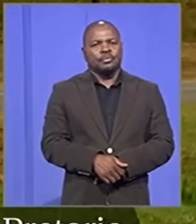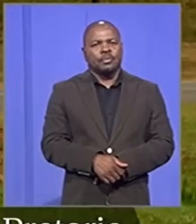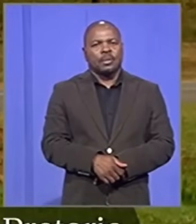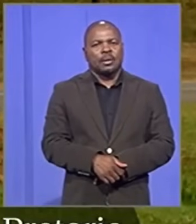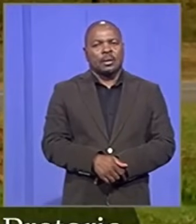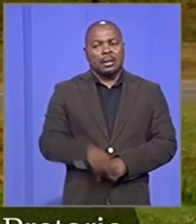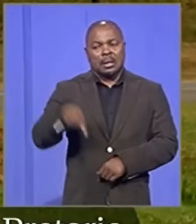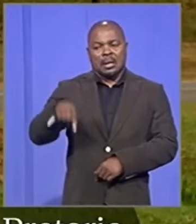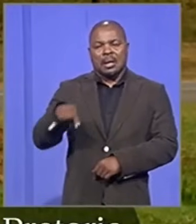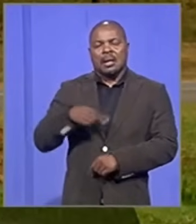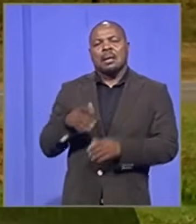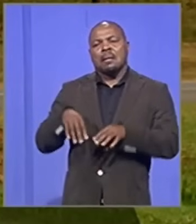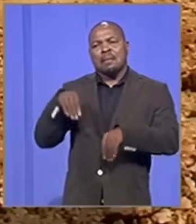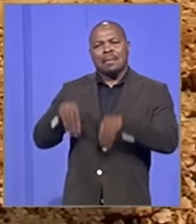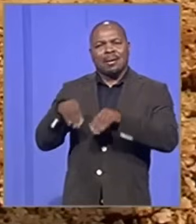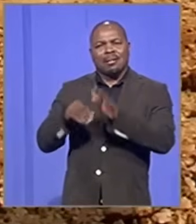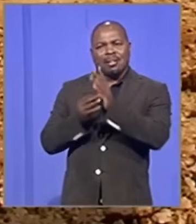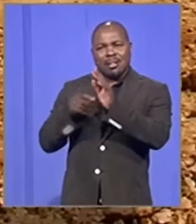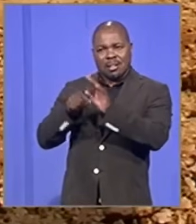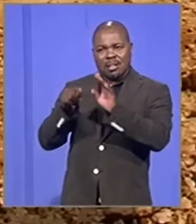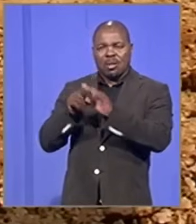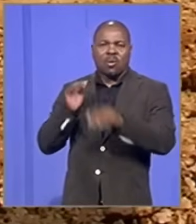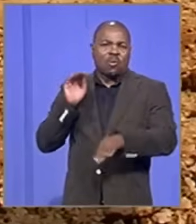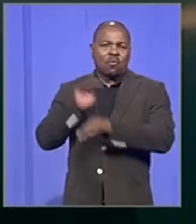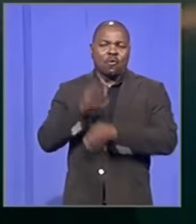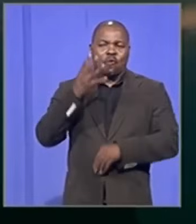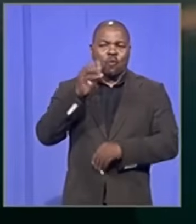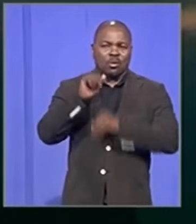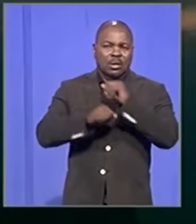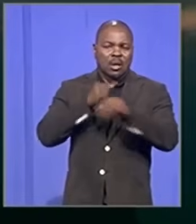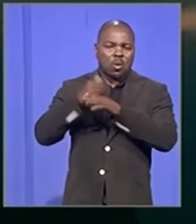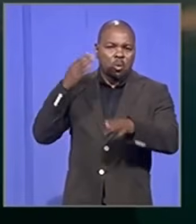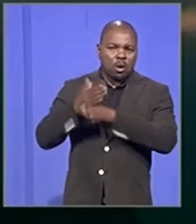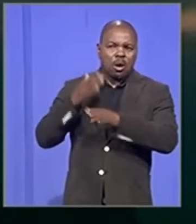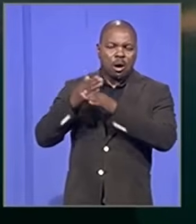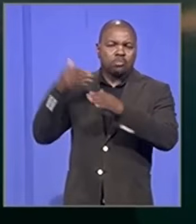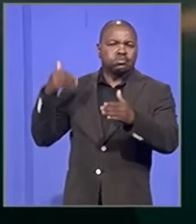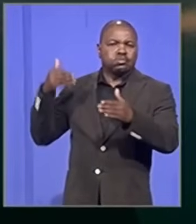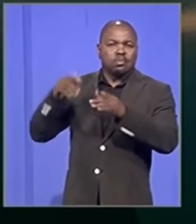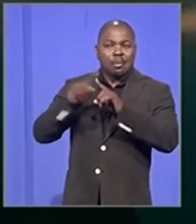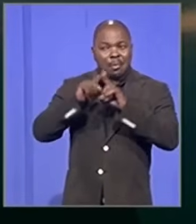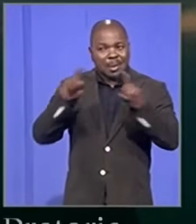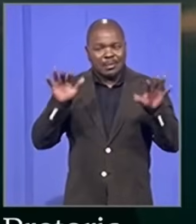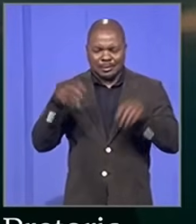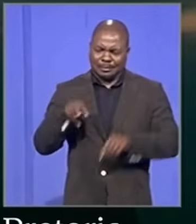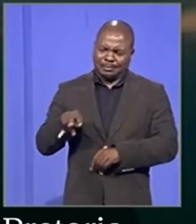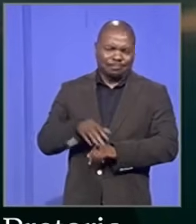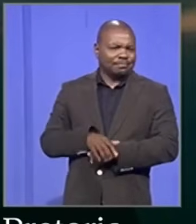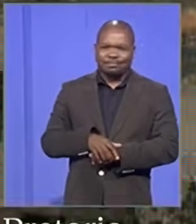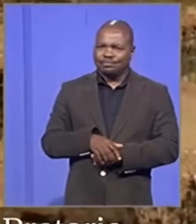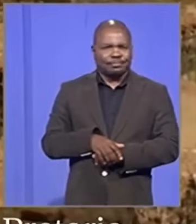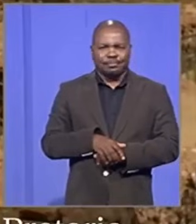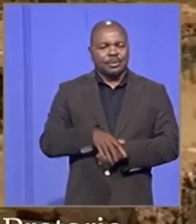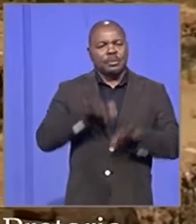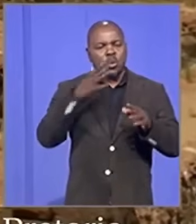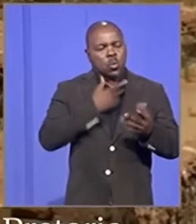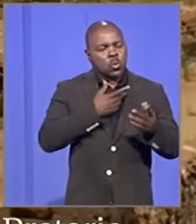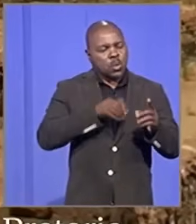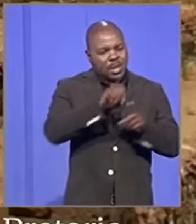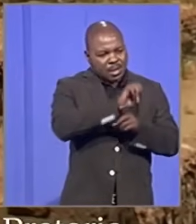Lefelo la moepo wa Seloko leo le nang le dingwaga di feta 40 le ntse le dira fela le nyaditswe thata ke bao ba lwelang tlhokomelo ya